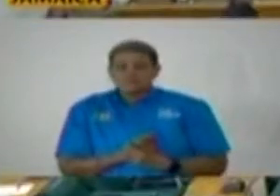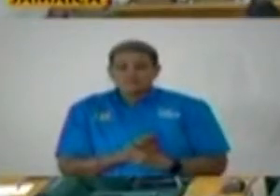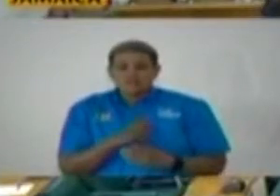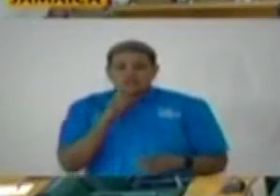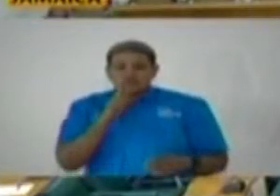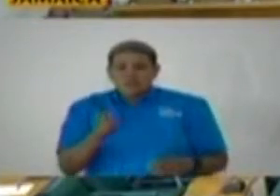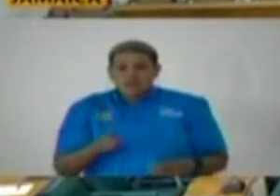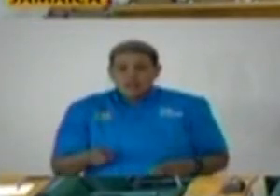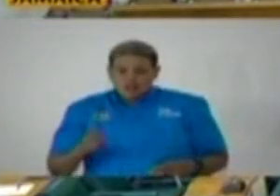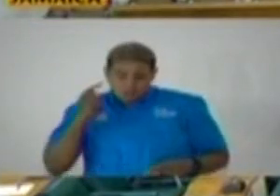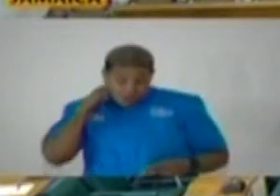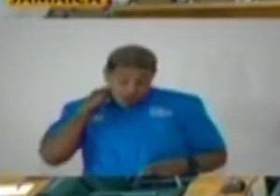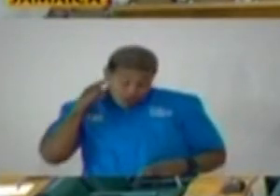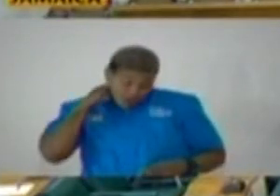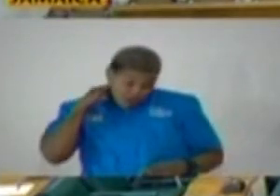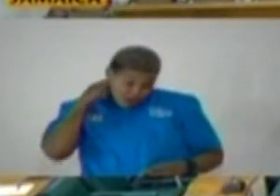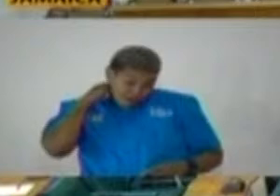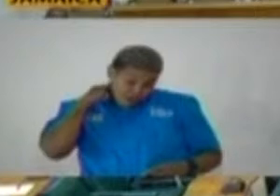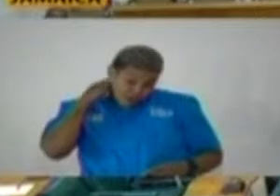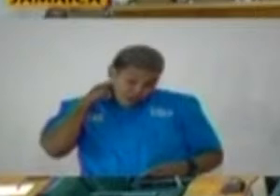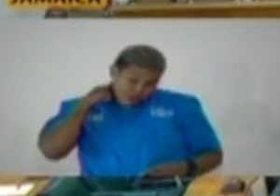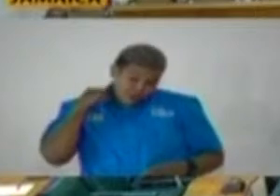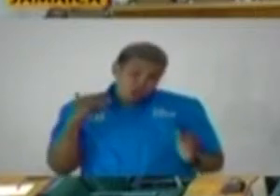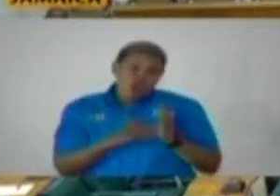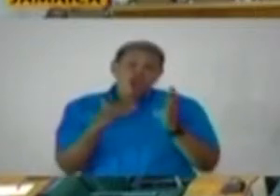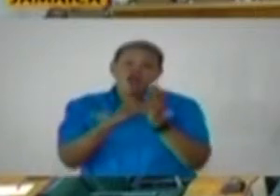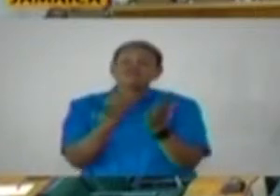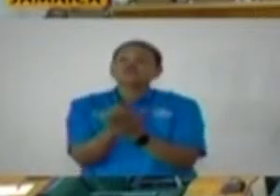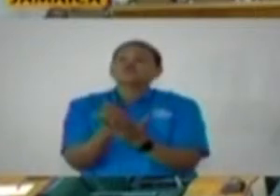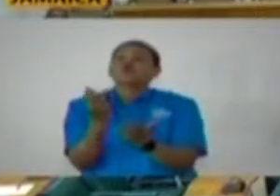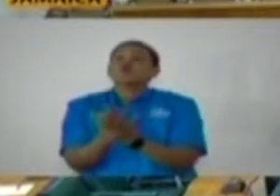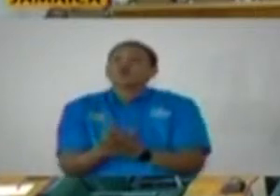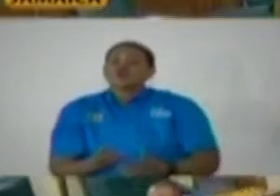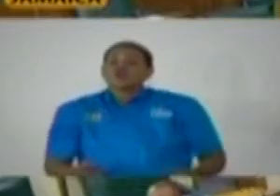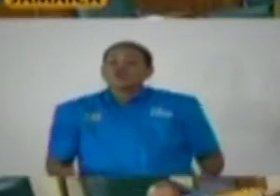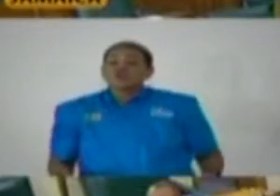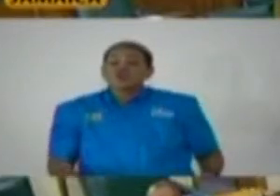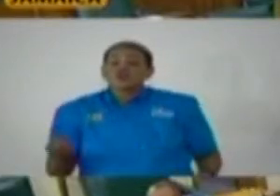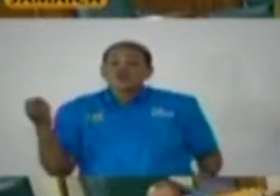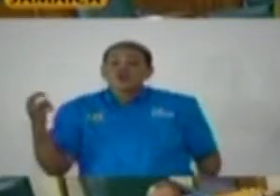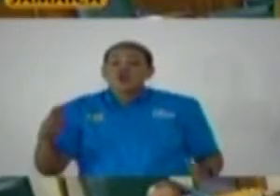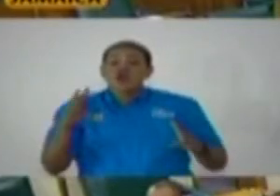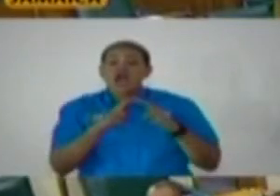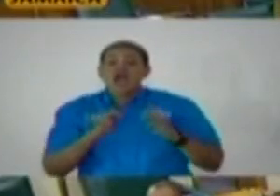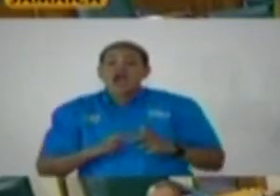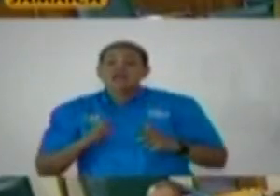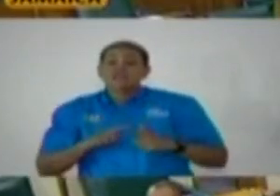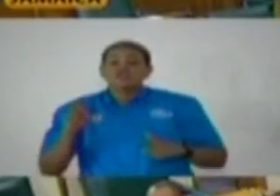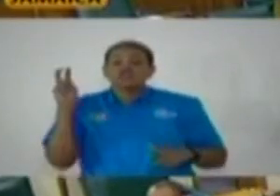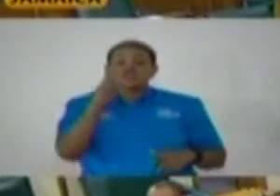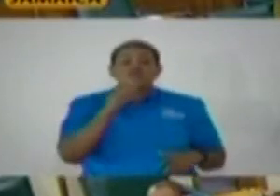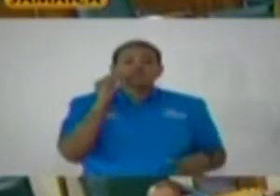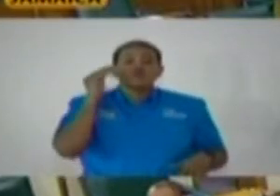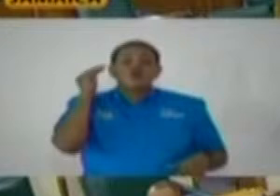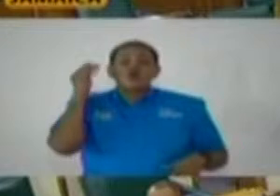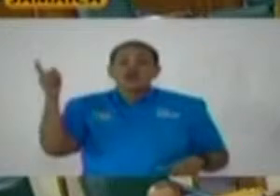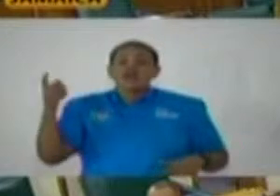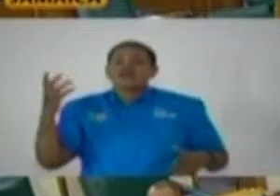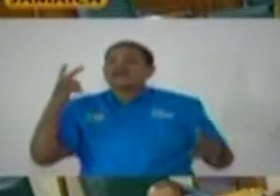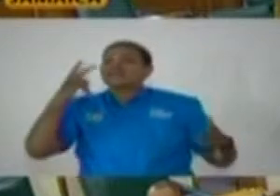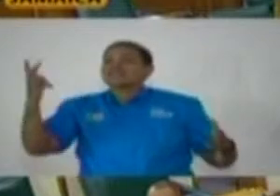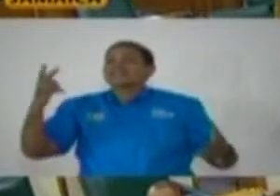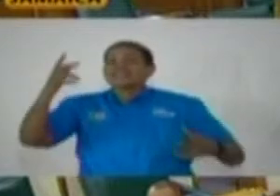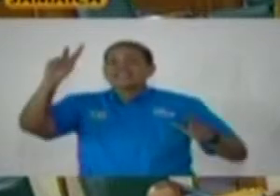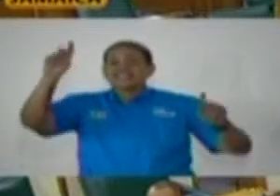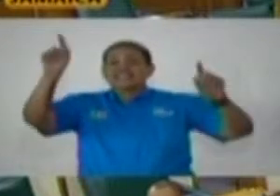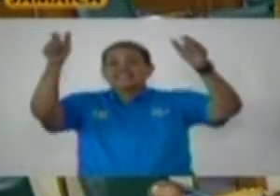real. Very often when the social workers or the assessors go to the house, they might see a flat